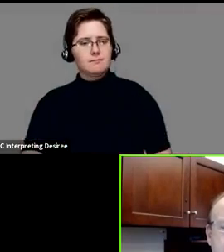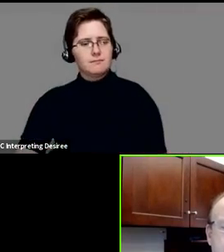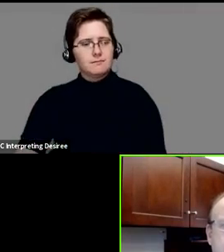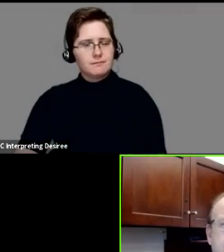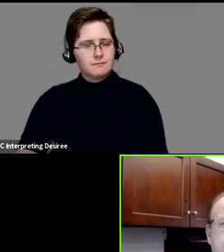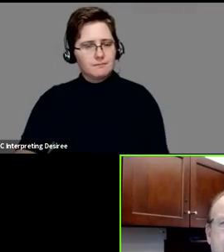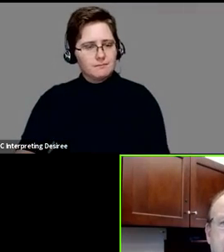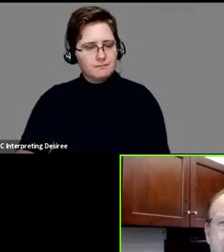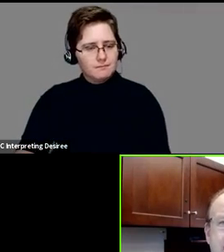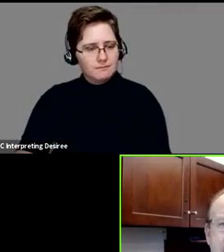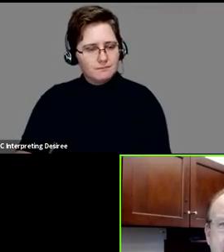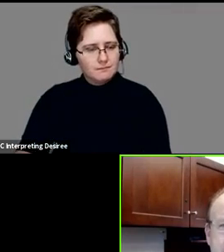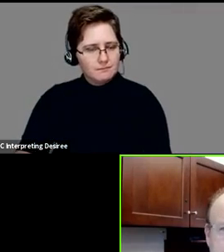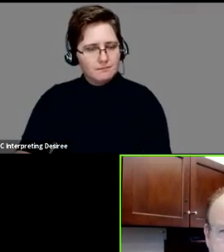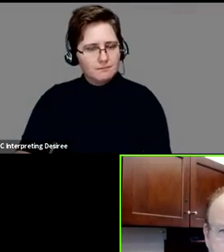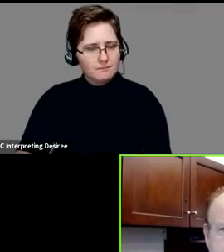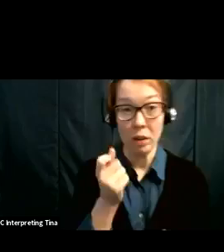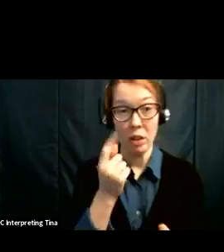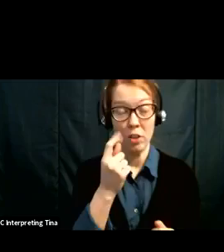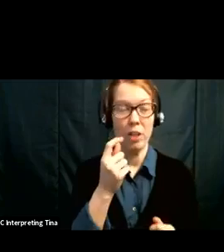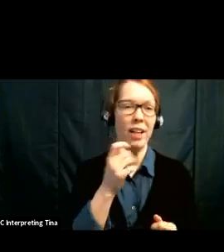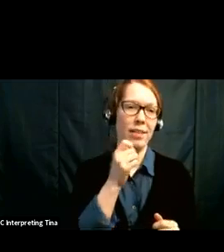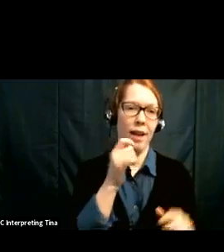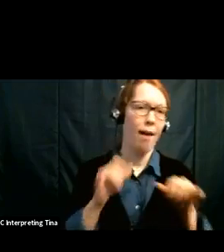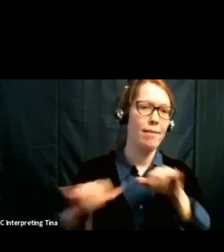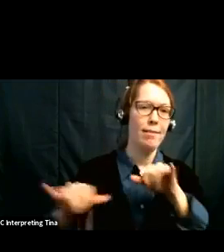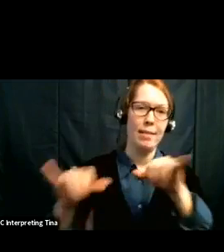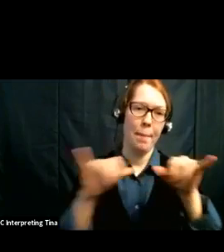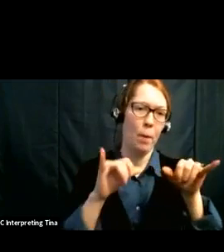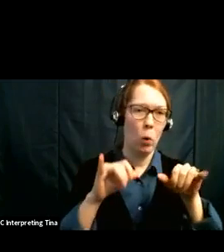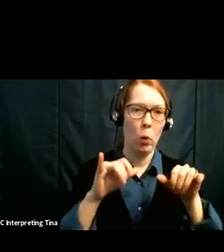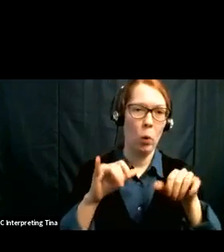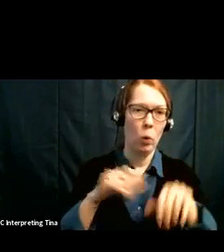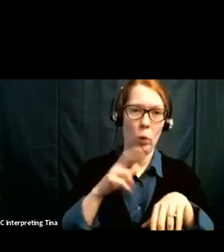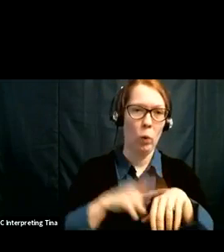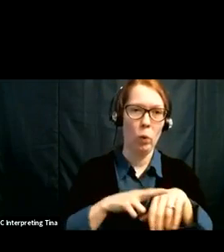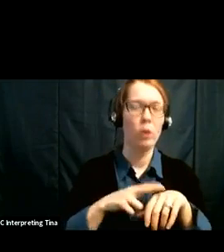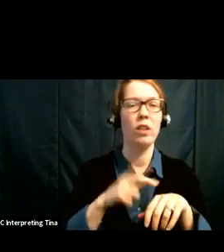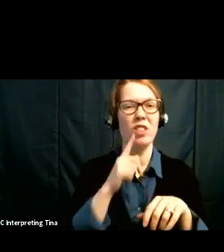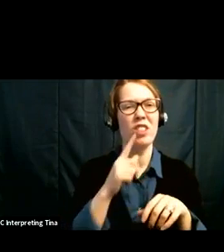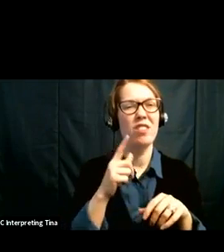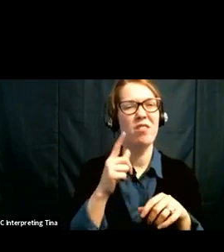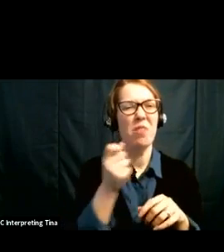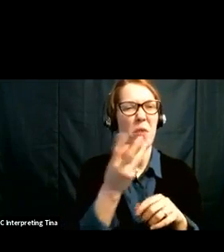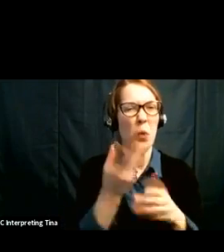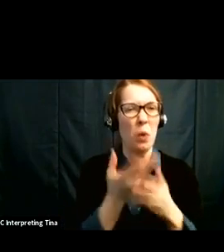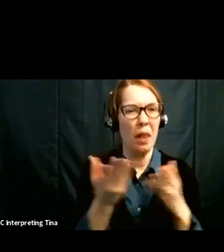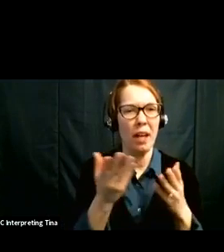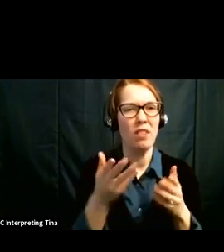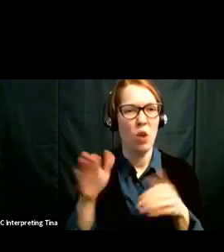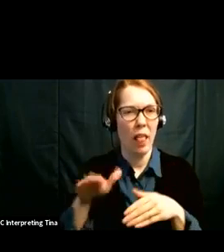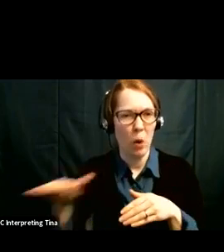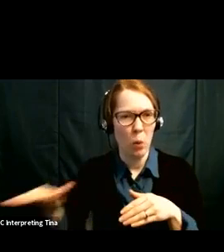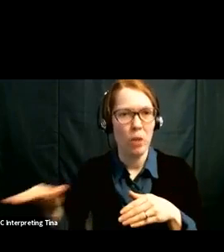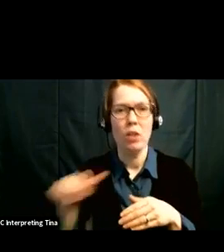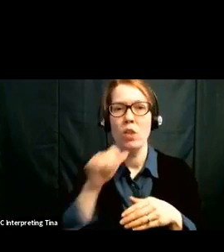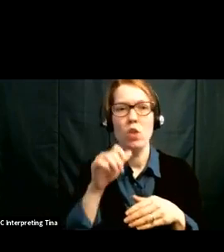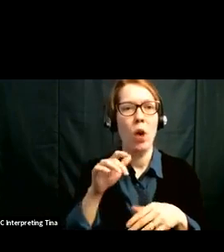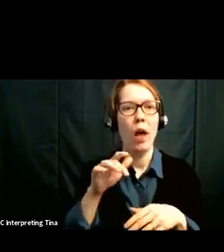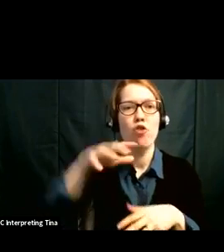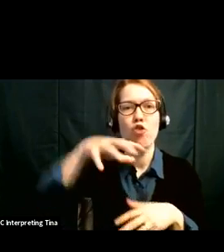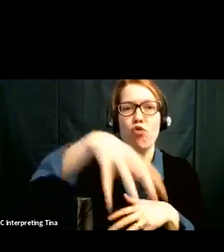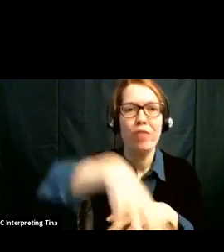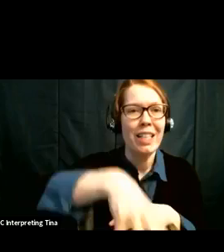really understand that it's not typical like we've done in the past. Just a couple things for the little ones. Don't allow them to reach into a bowl and